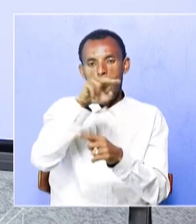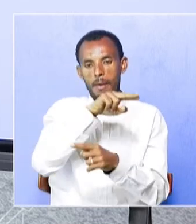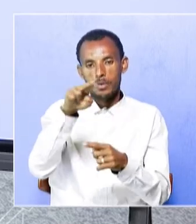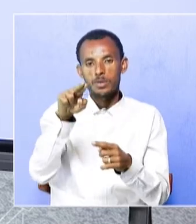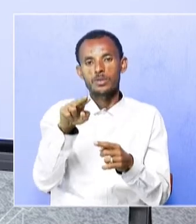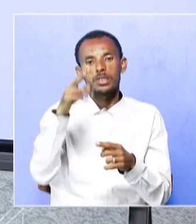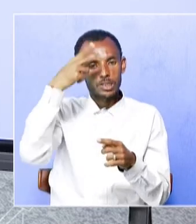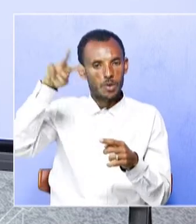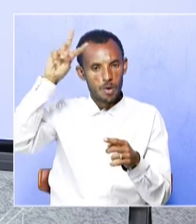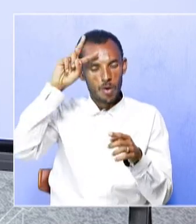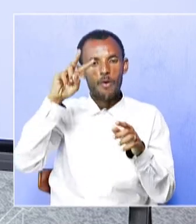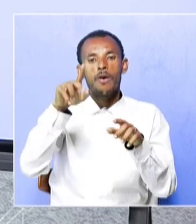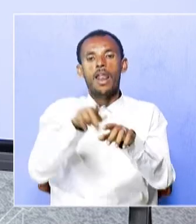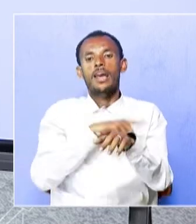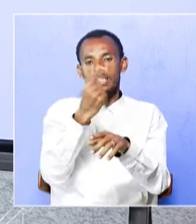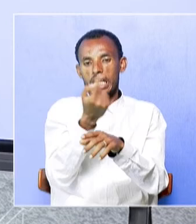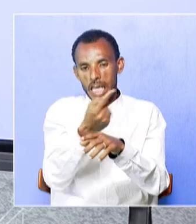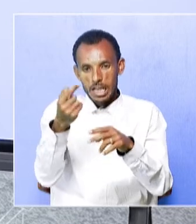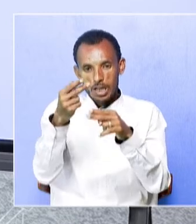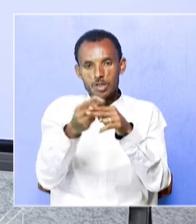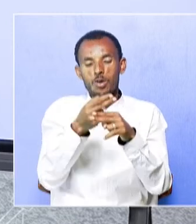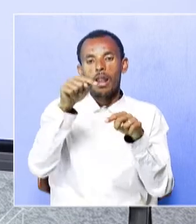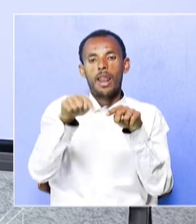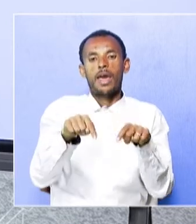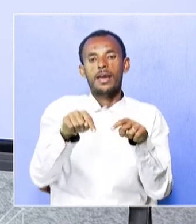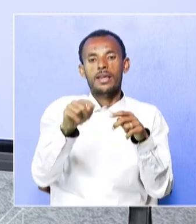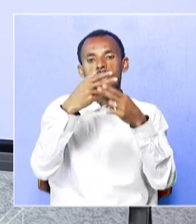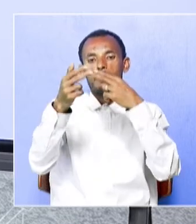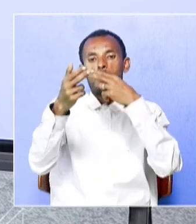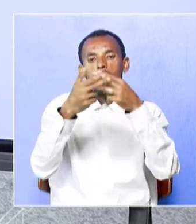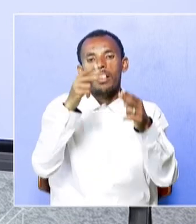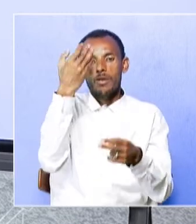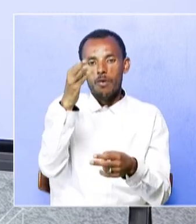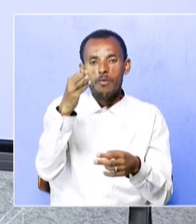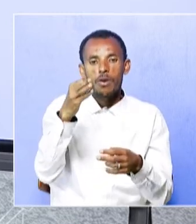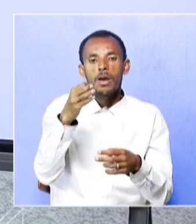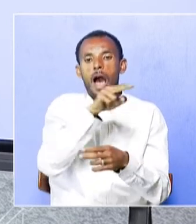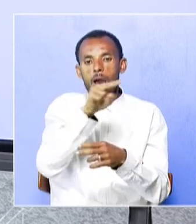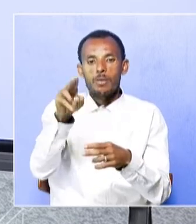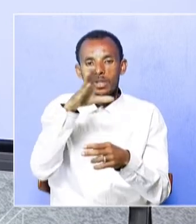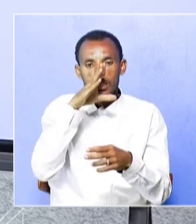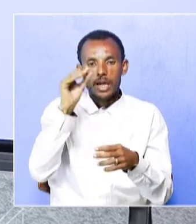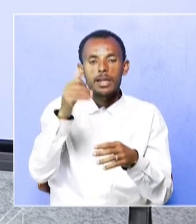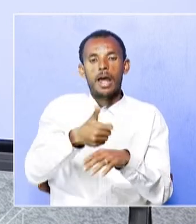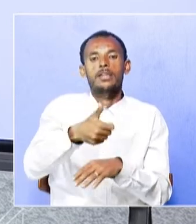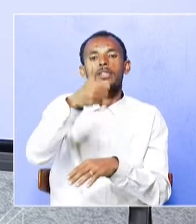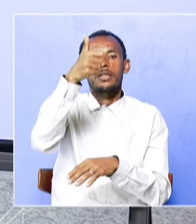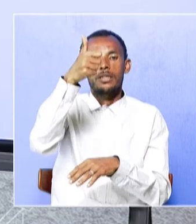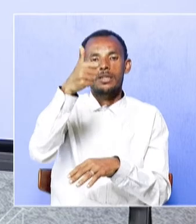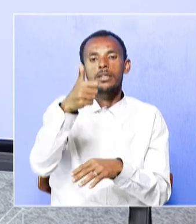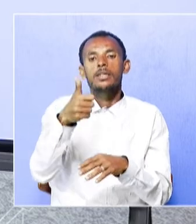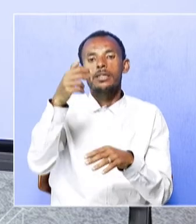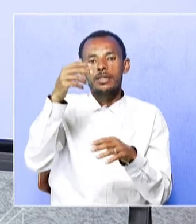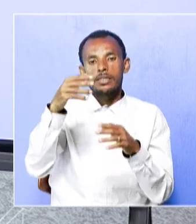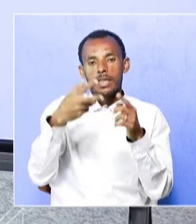the square of the length of each shorter leg is the product of the hypotenuse and the adjacent